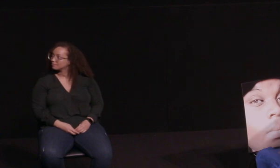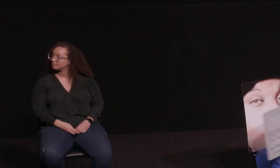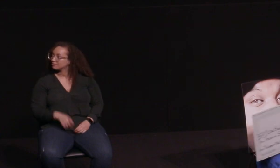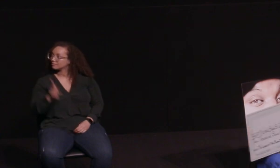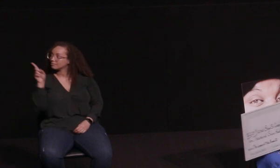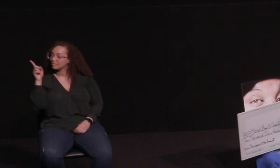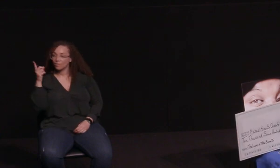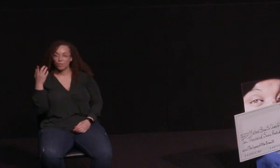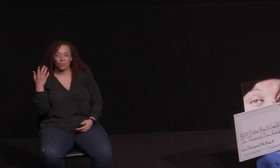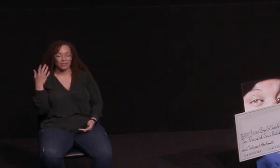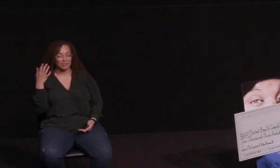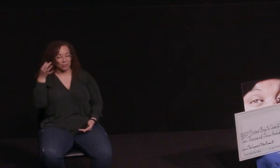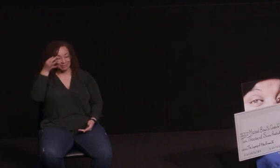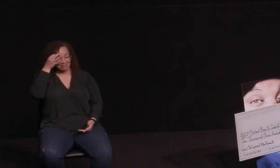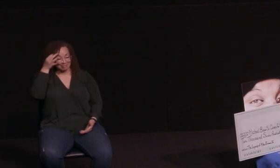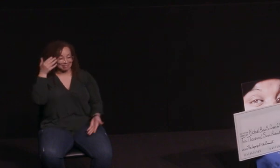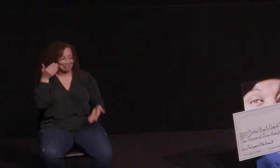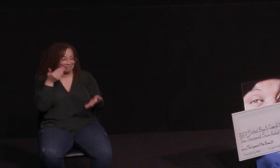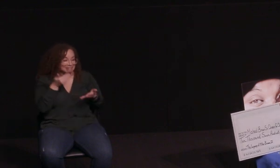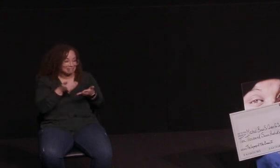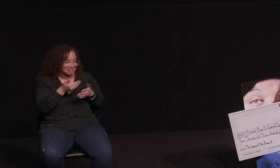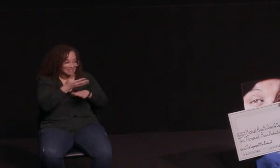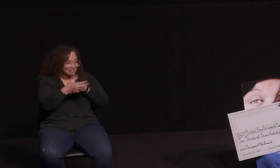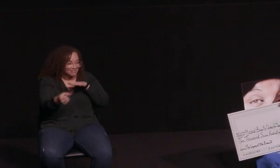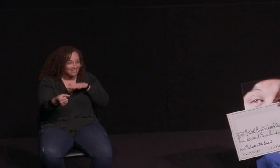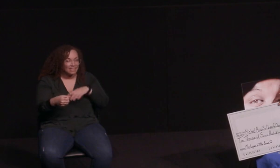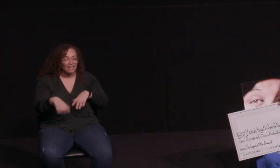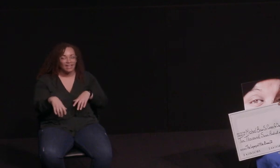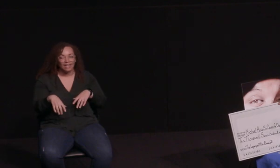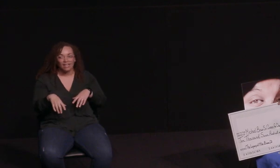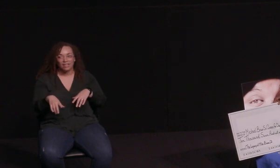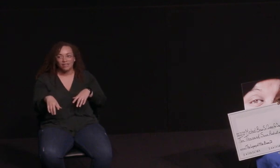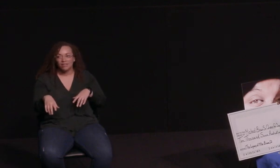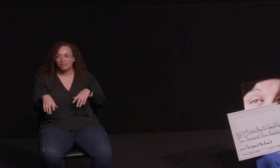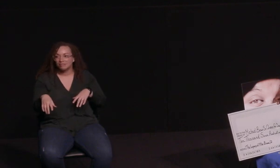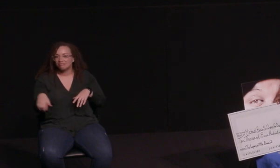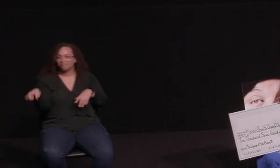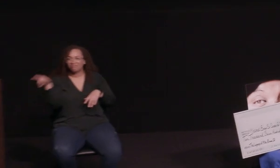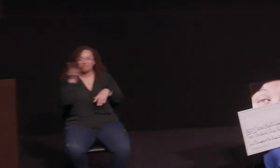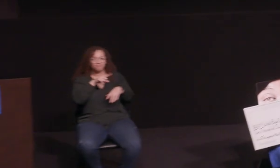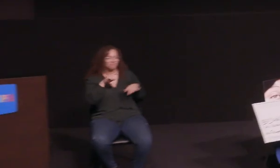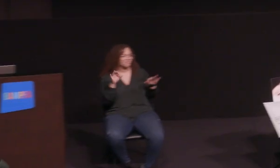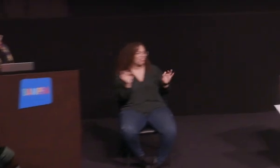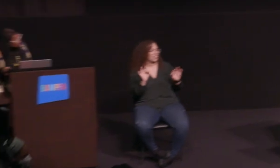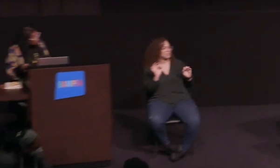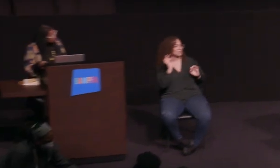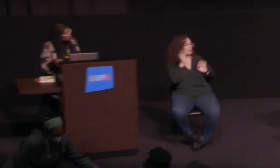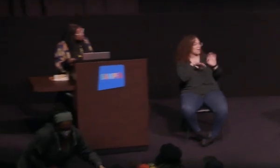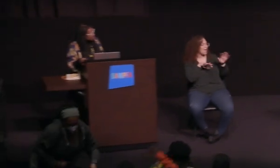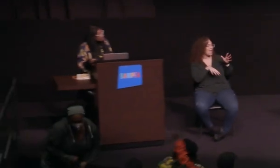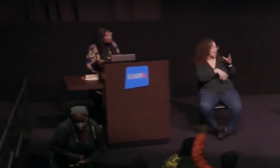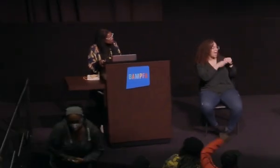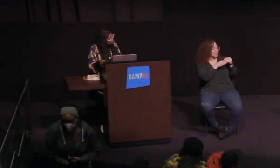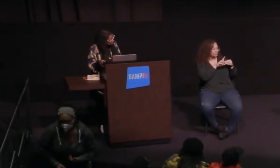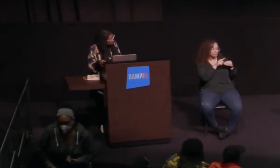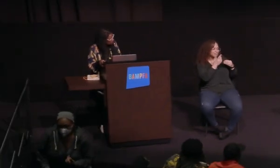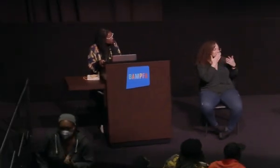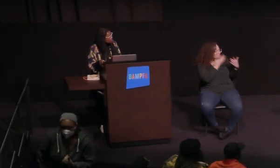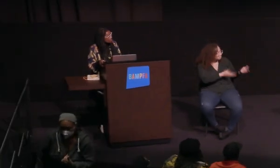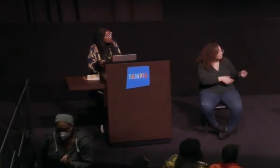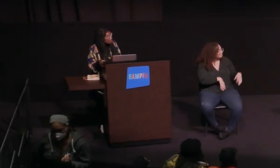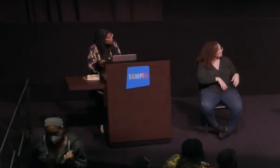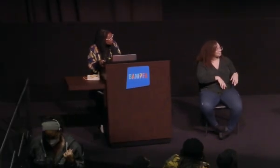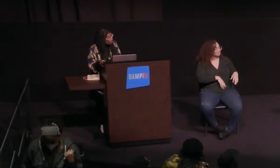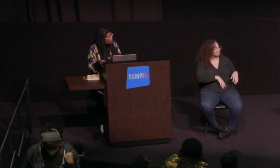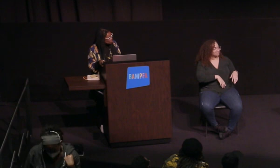We are just about at time. Y'all have nothing to add. Just thank you, gratitude. Thank you, Michael Brown